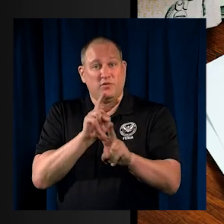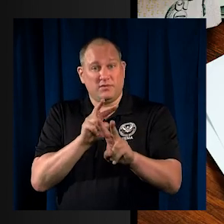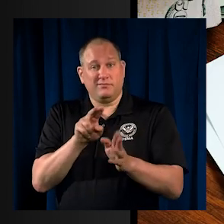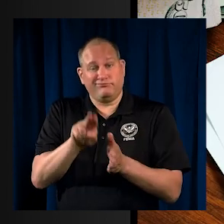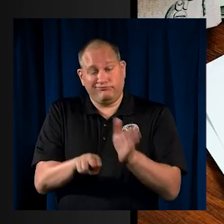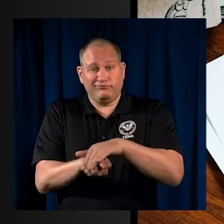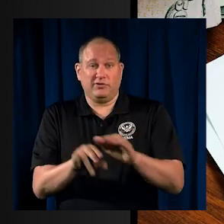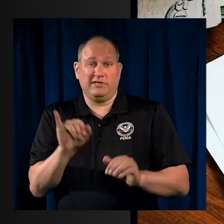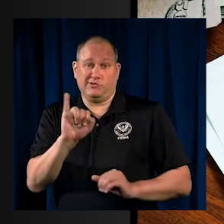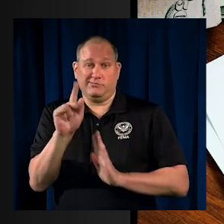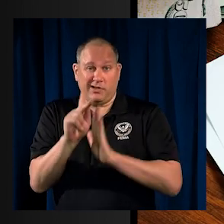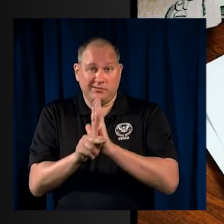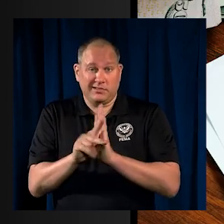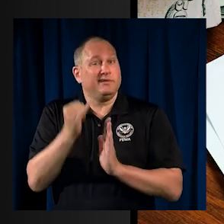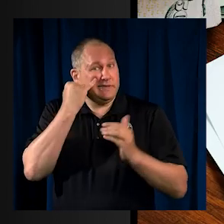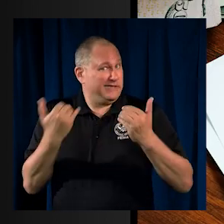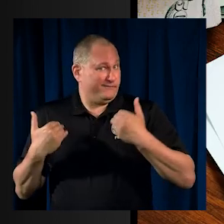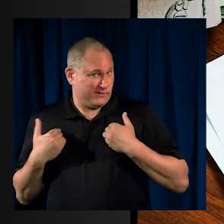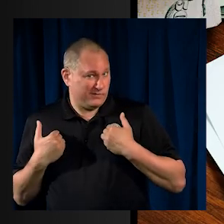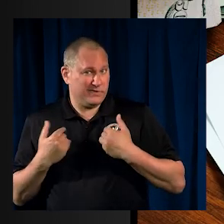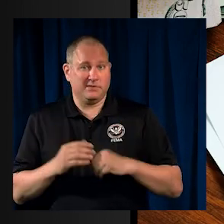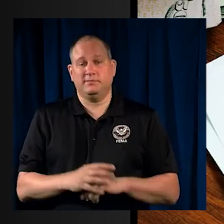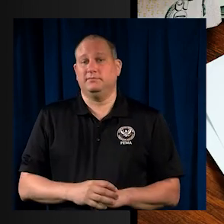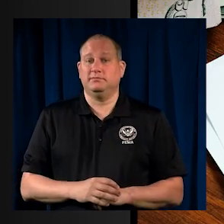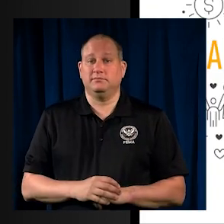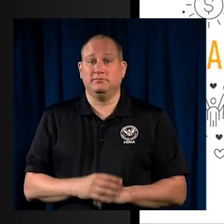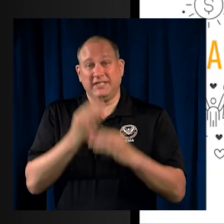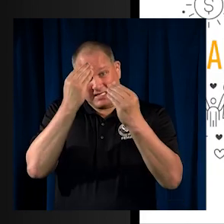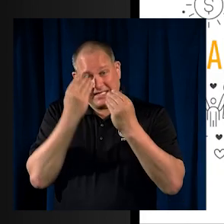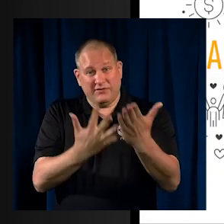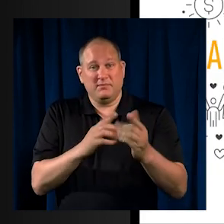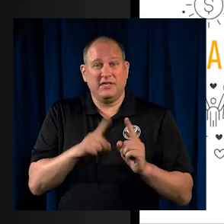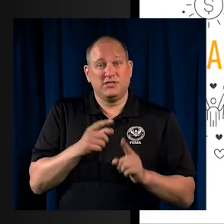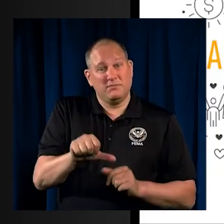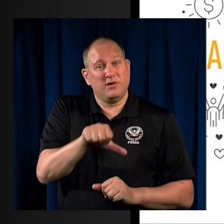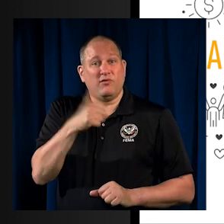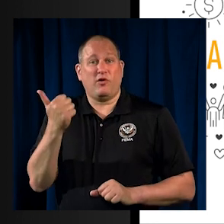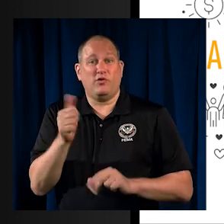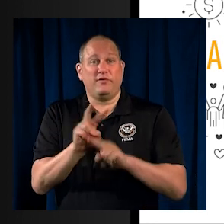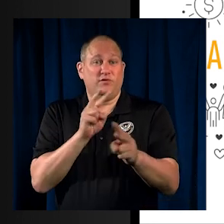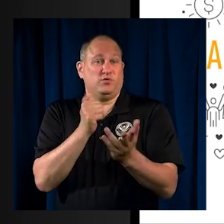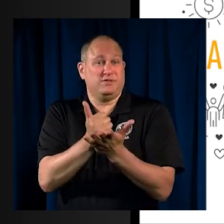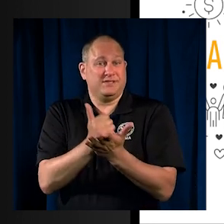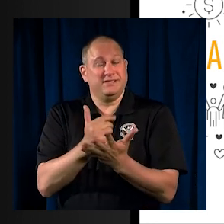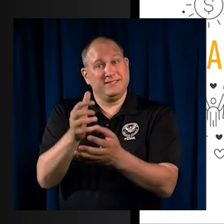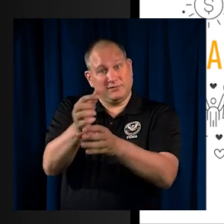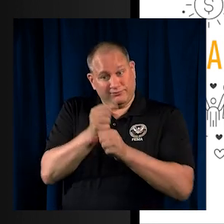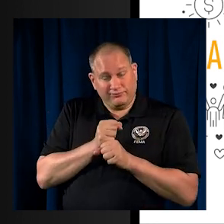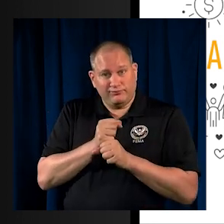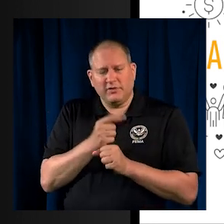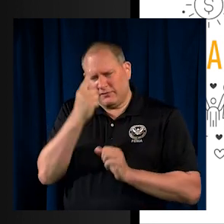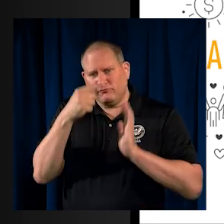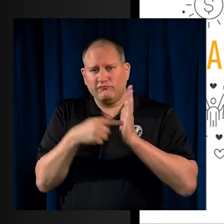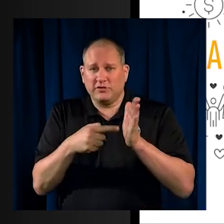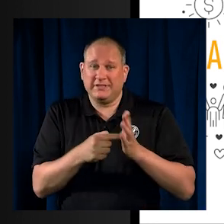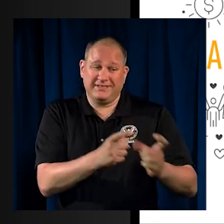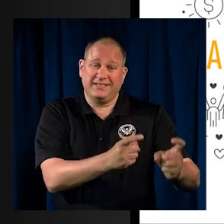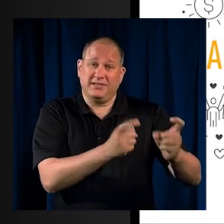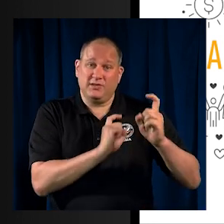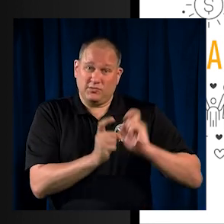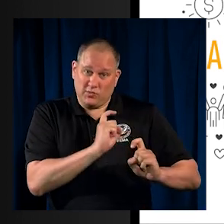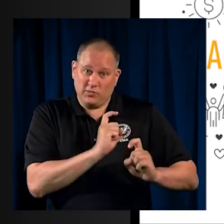Information about burial or funeral insurance policies, if applicable. Information about other funeral assistance received, such